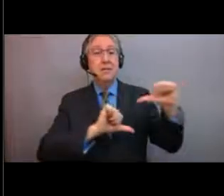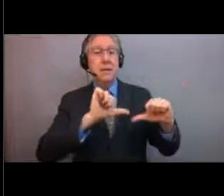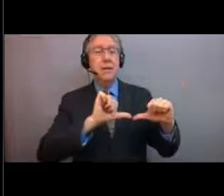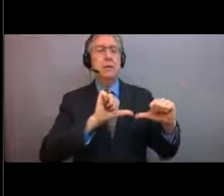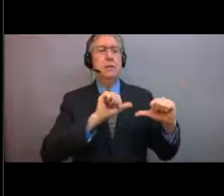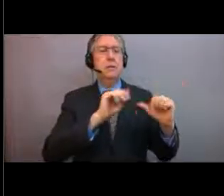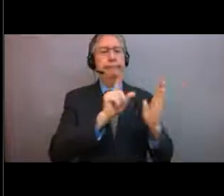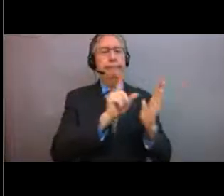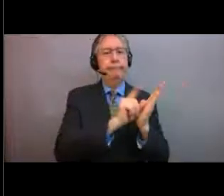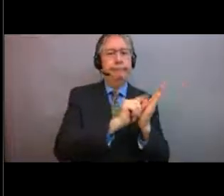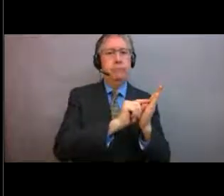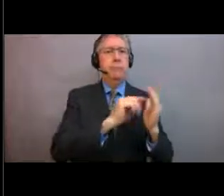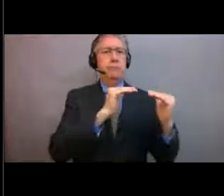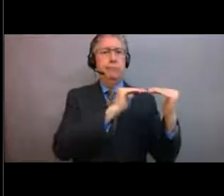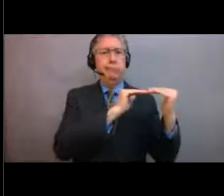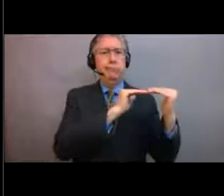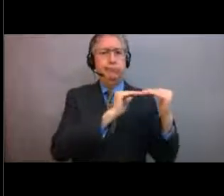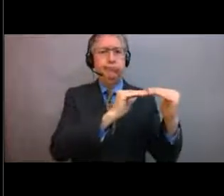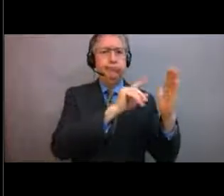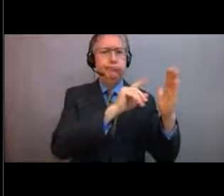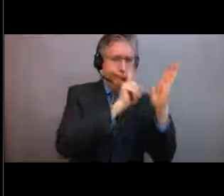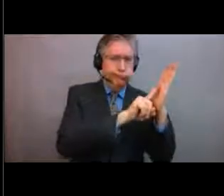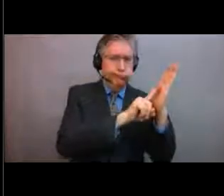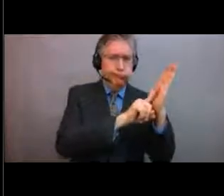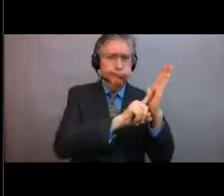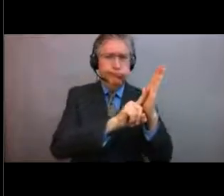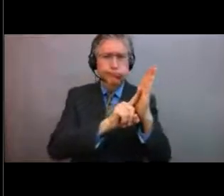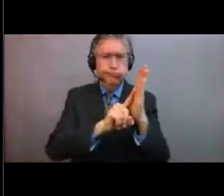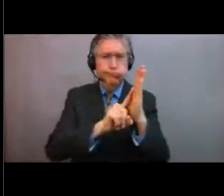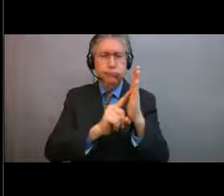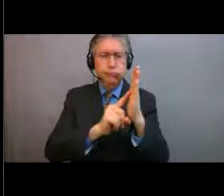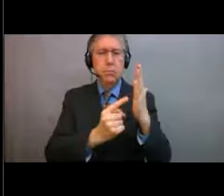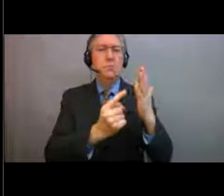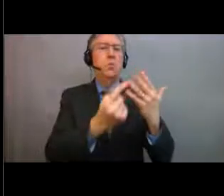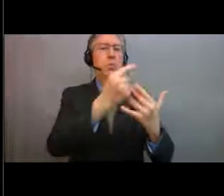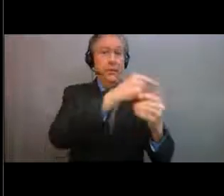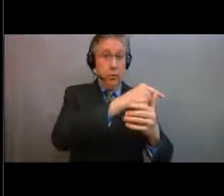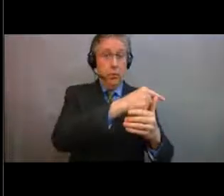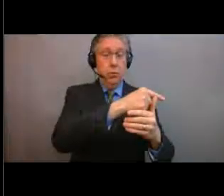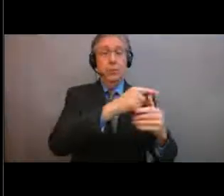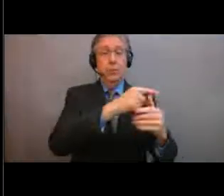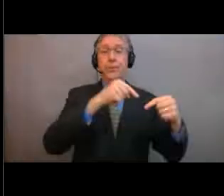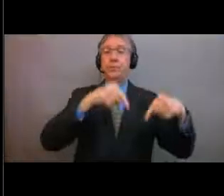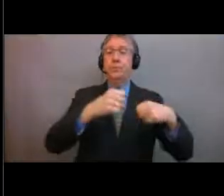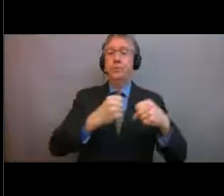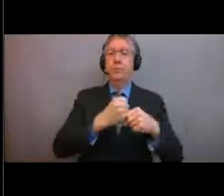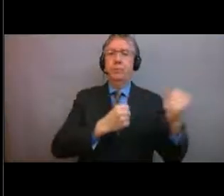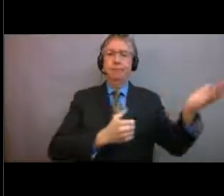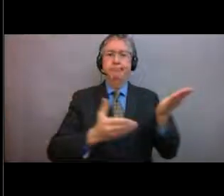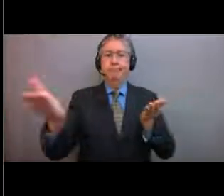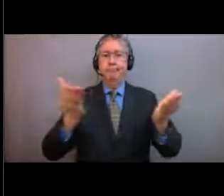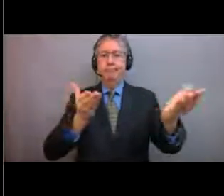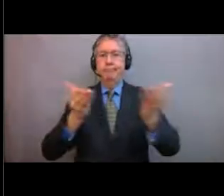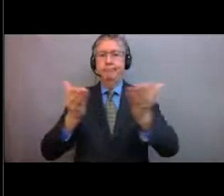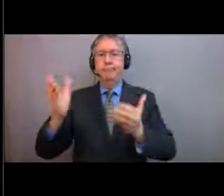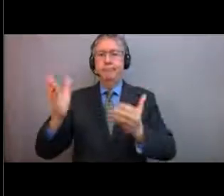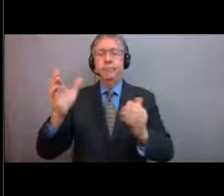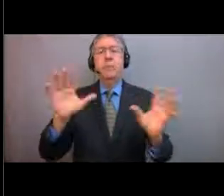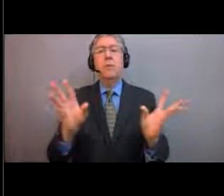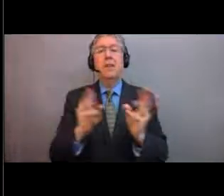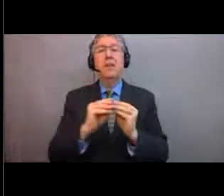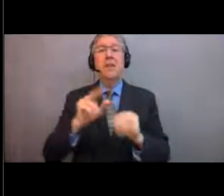review processes. This year, the OAR Awards program received a total of 32